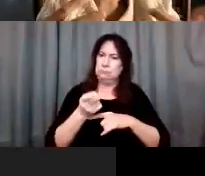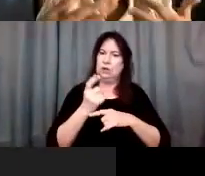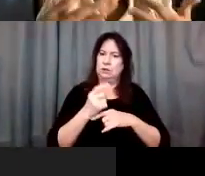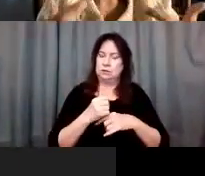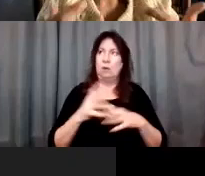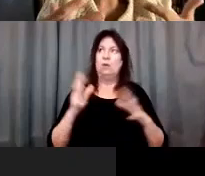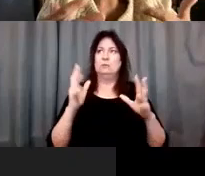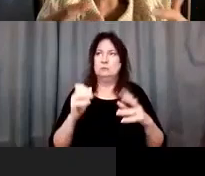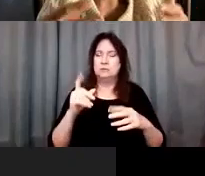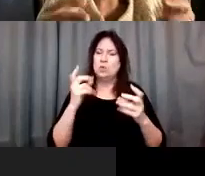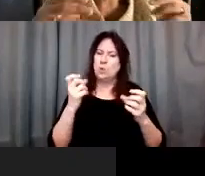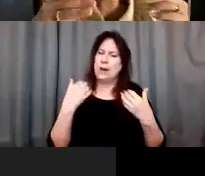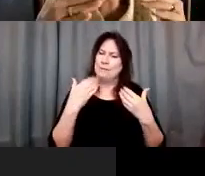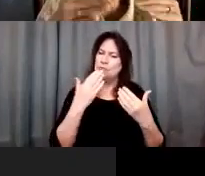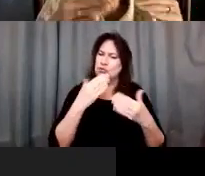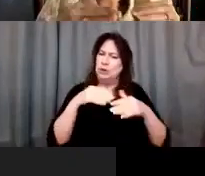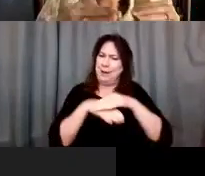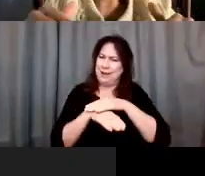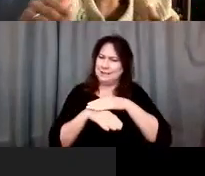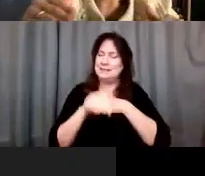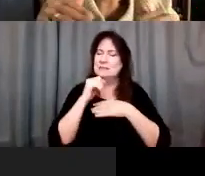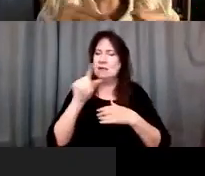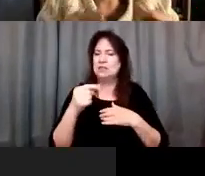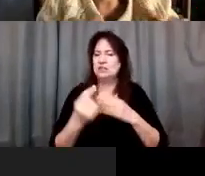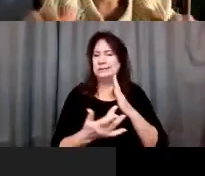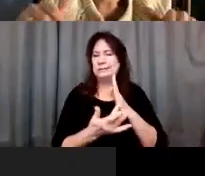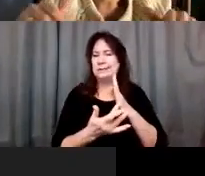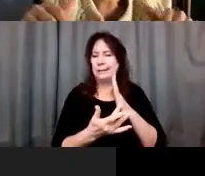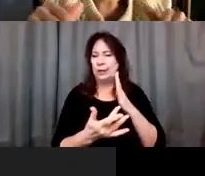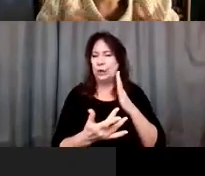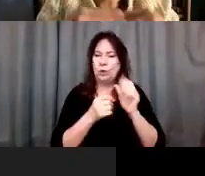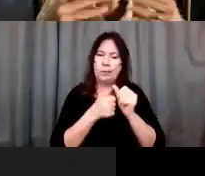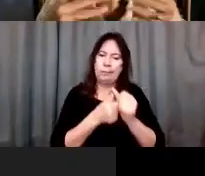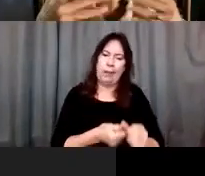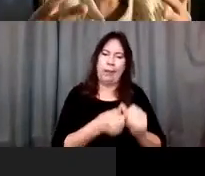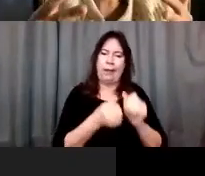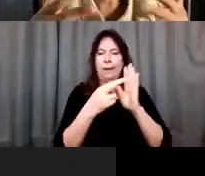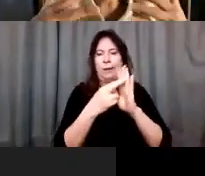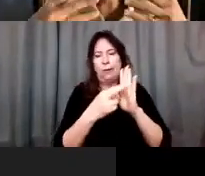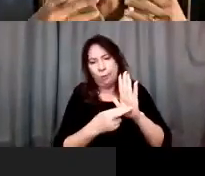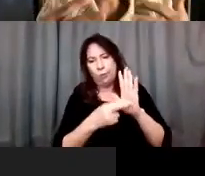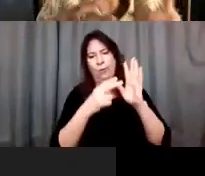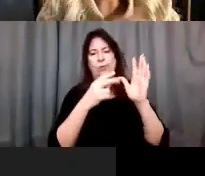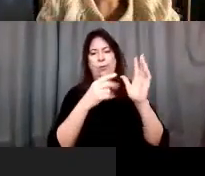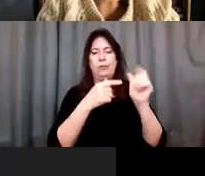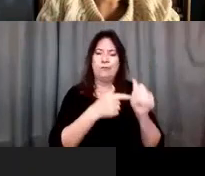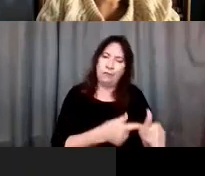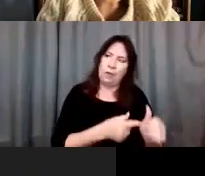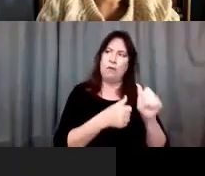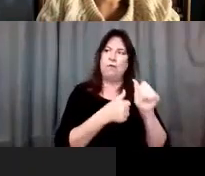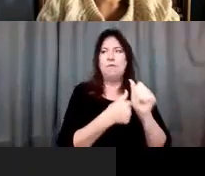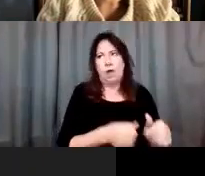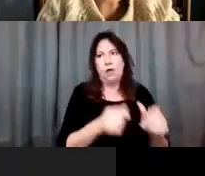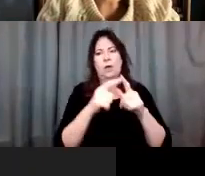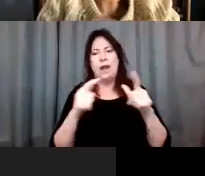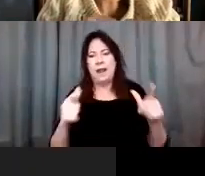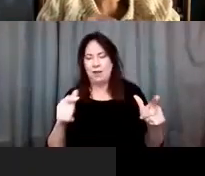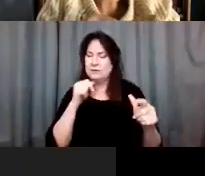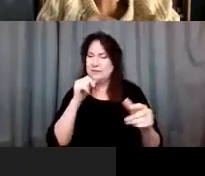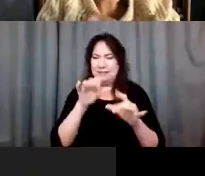know, great access and not just sort of like technical compliant access that doesn't really bring somebody in the same